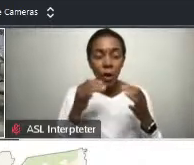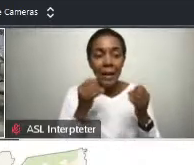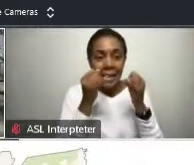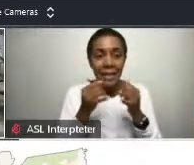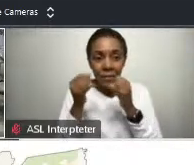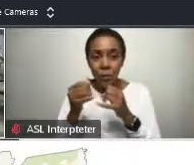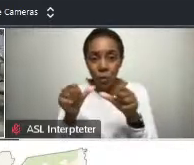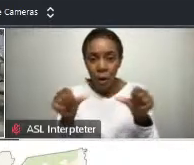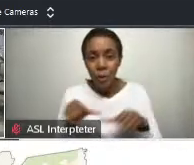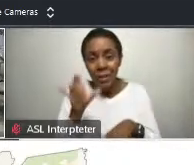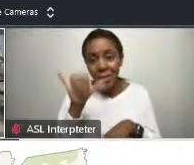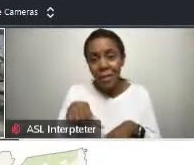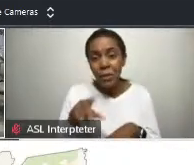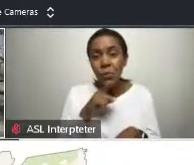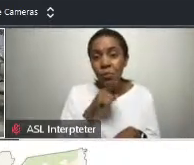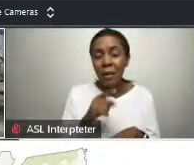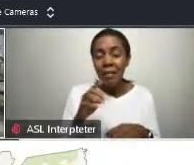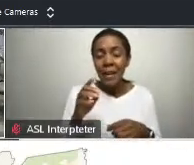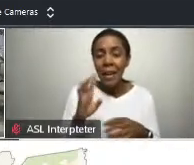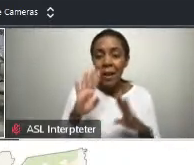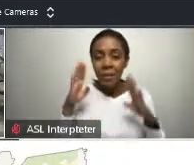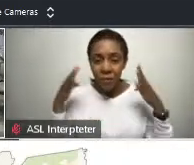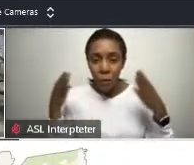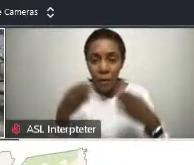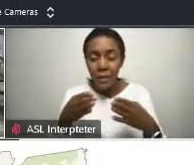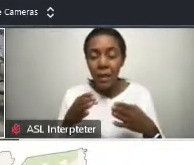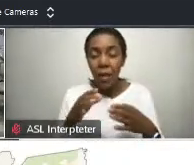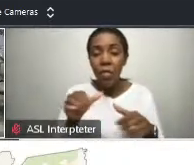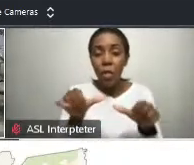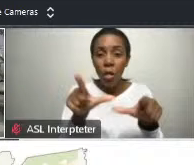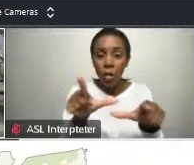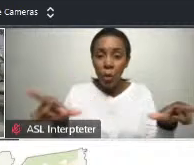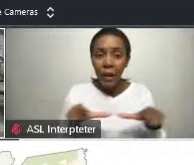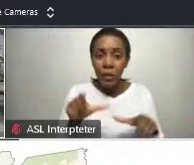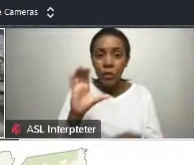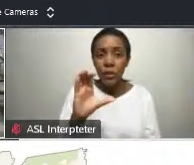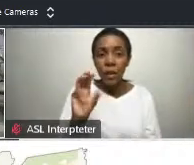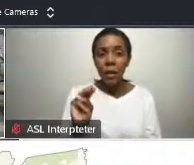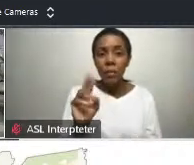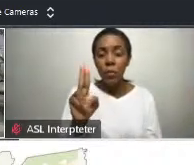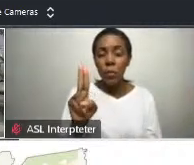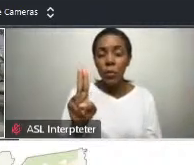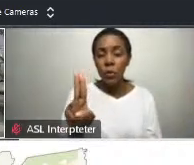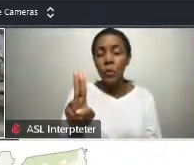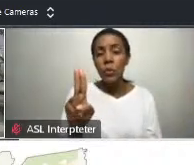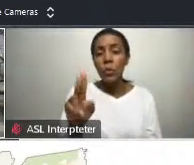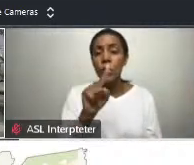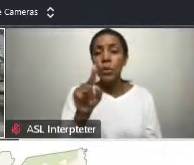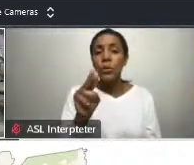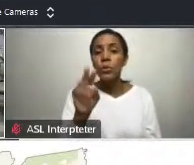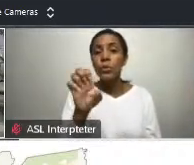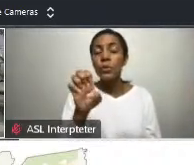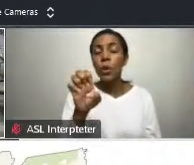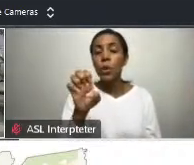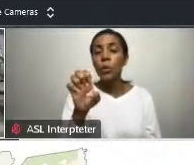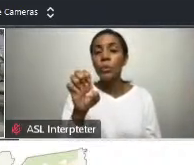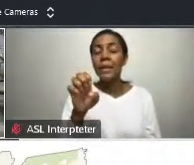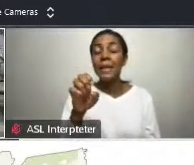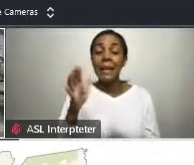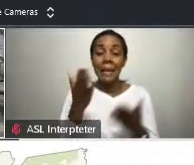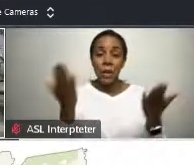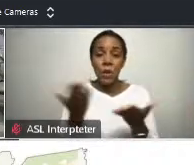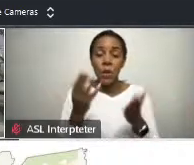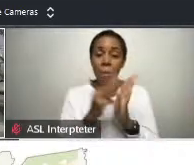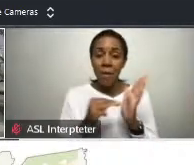really, I think, highlights the location of the CMU3 zoning districts that exist today in Memphis. As you